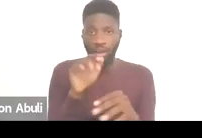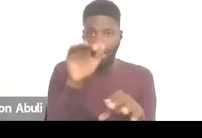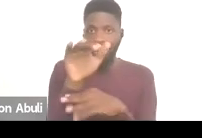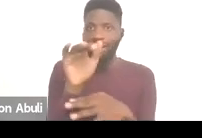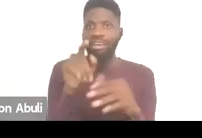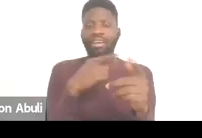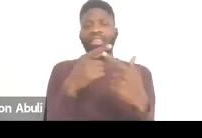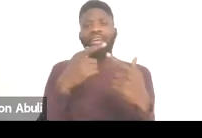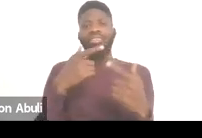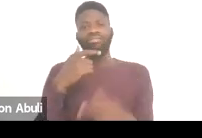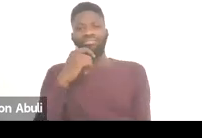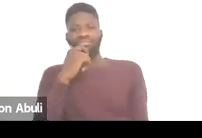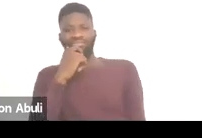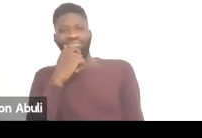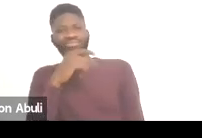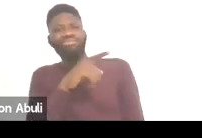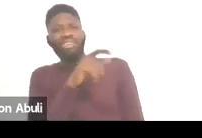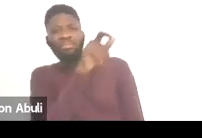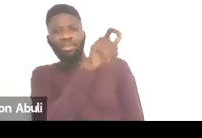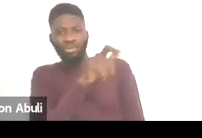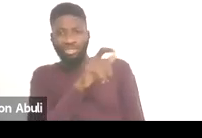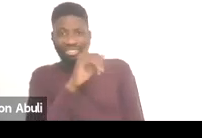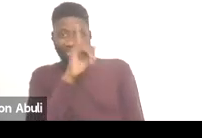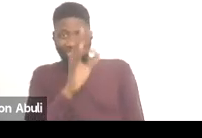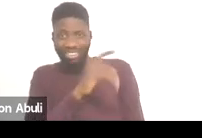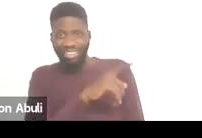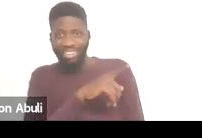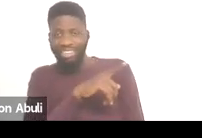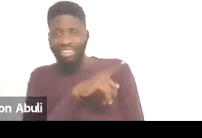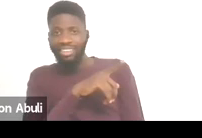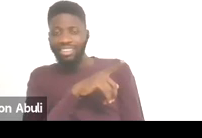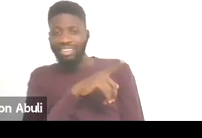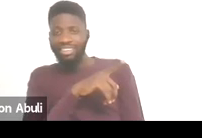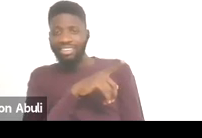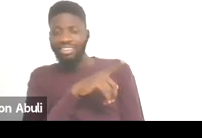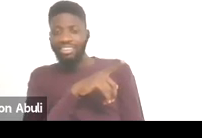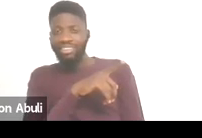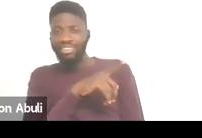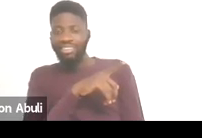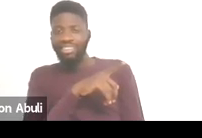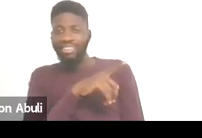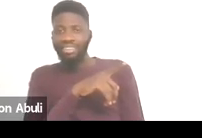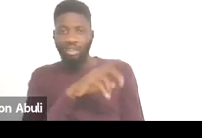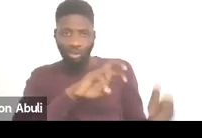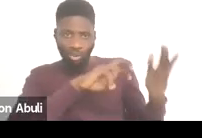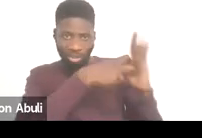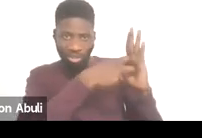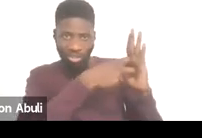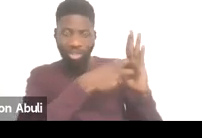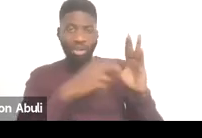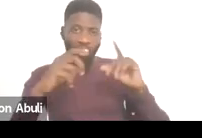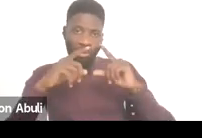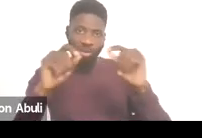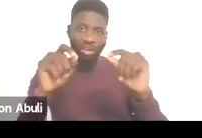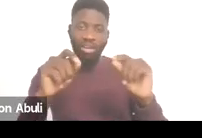left to wonder, is this person really for real? Yeah. That your contract clearly states that you come in